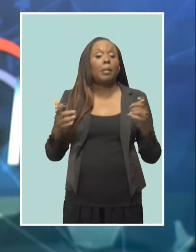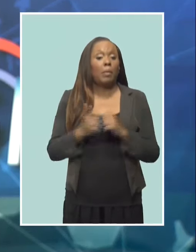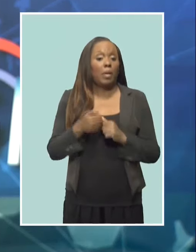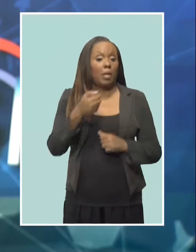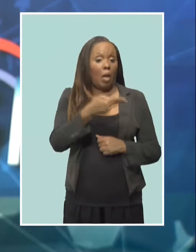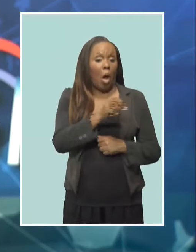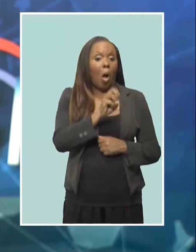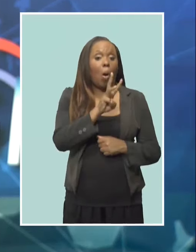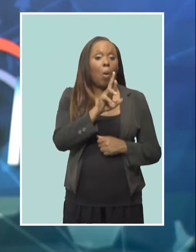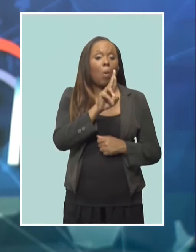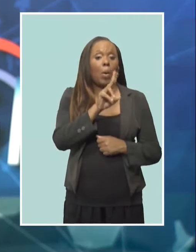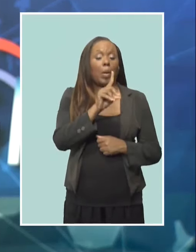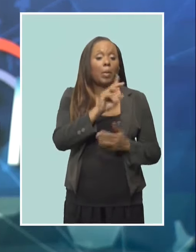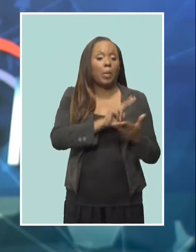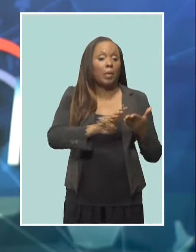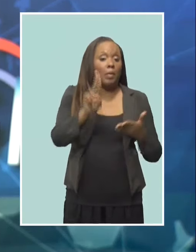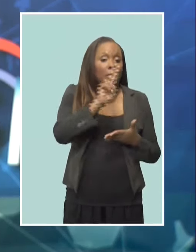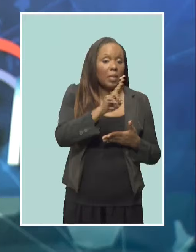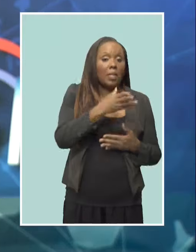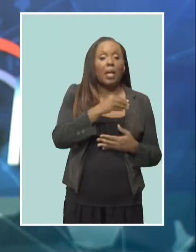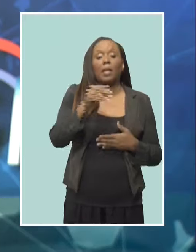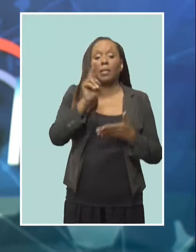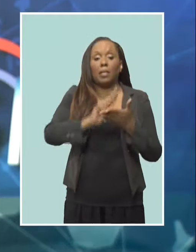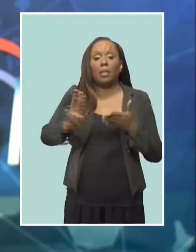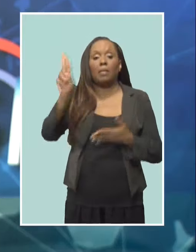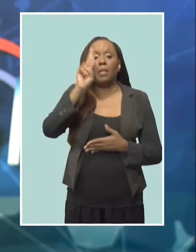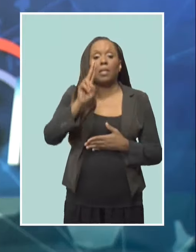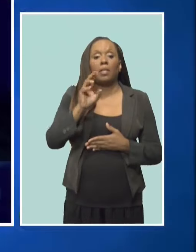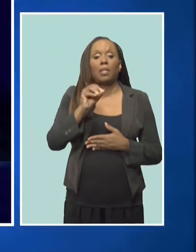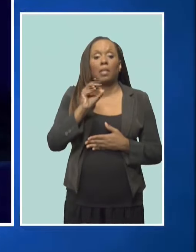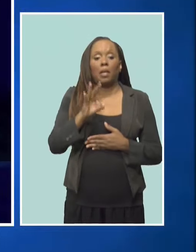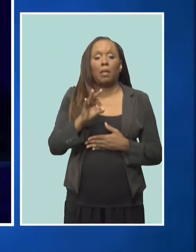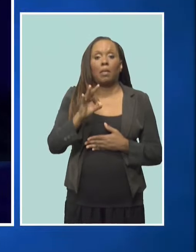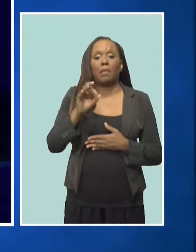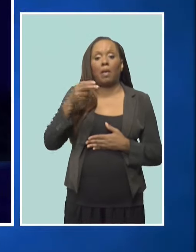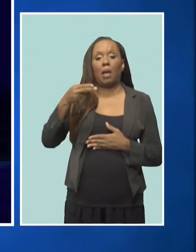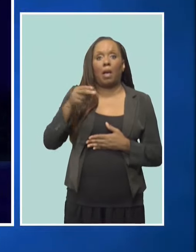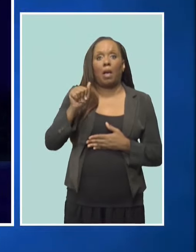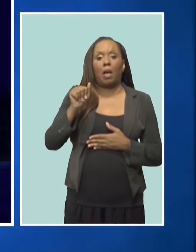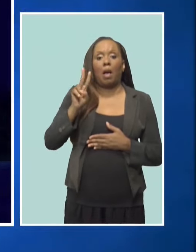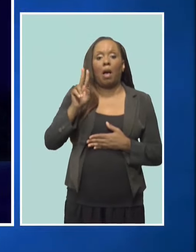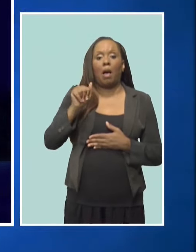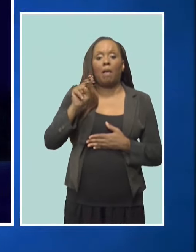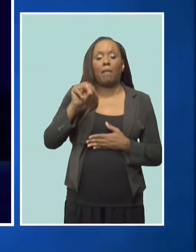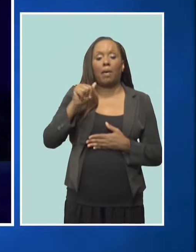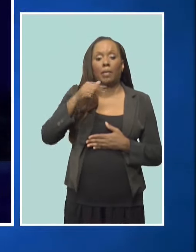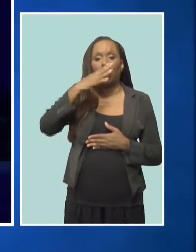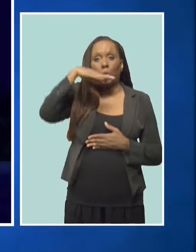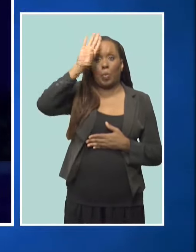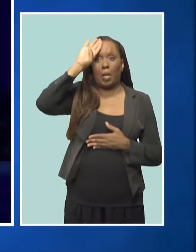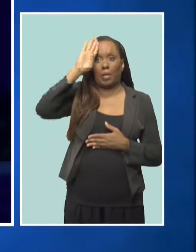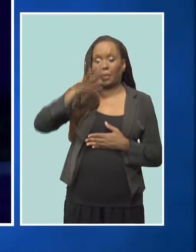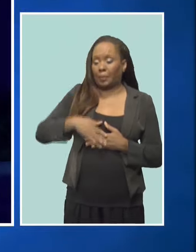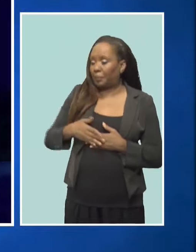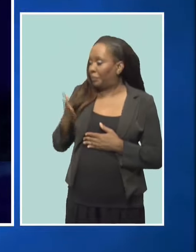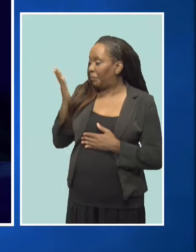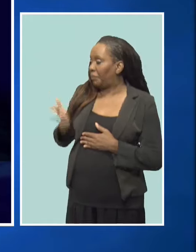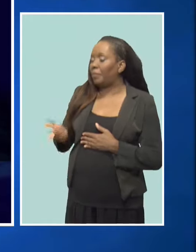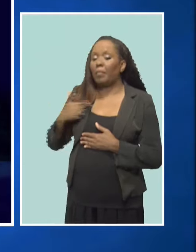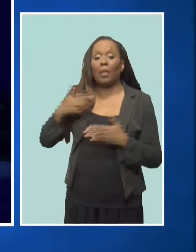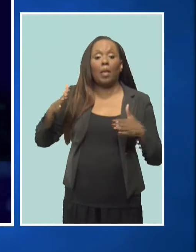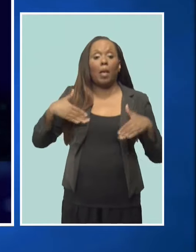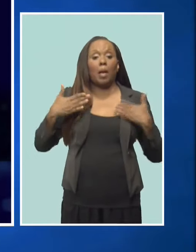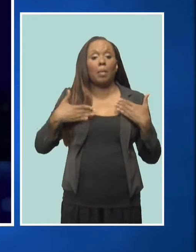Howard University and the University of Havana, Cuba. I am happy to announce today the establishment of a new